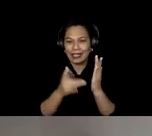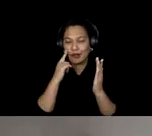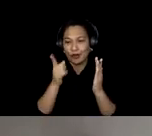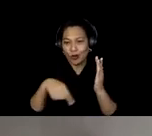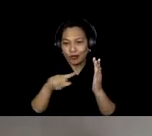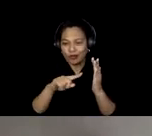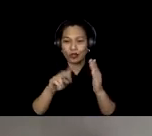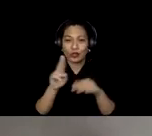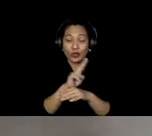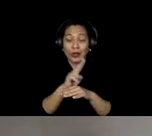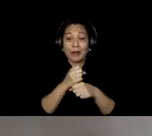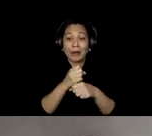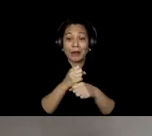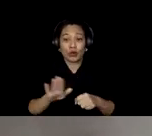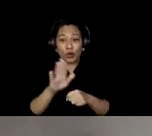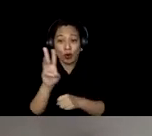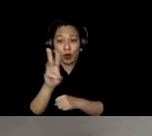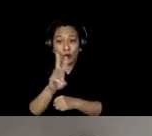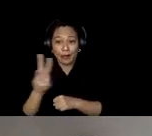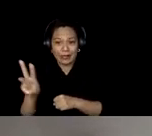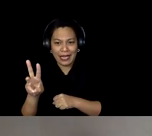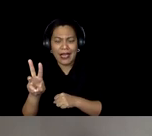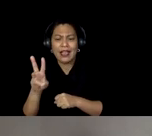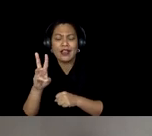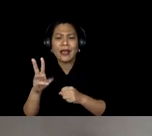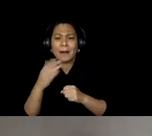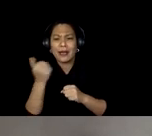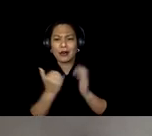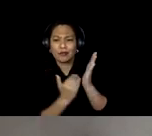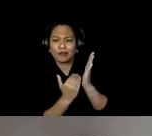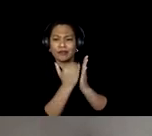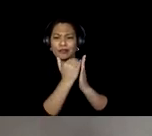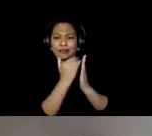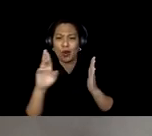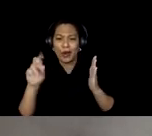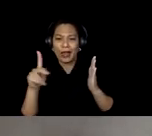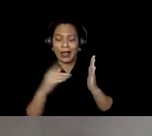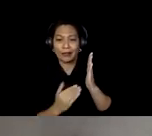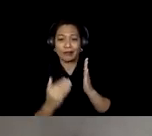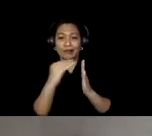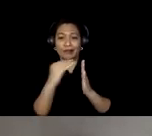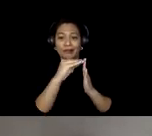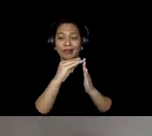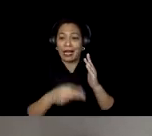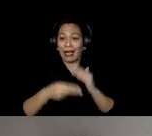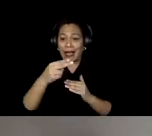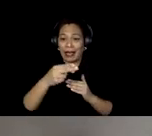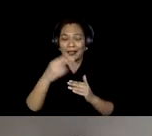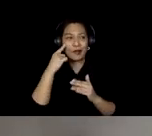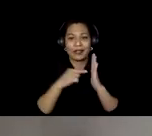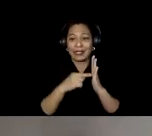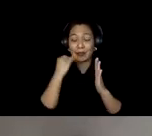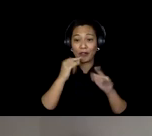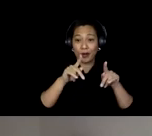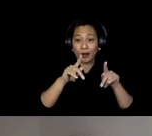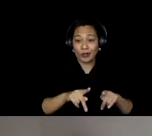help make your website rank higher on search engine results pages. So if someone enters a search query